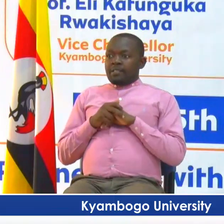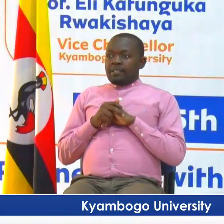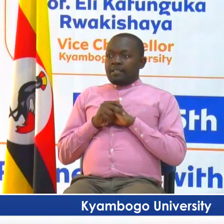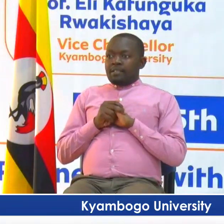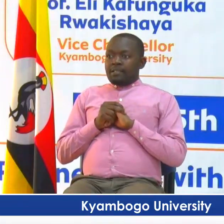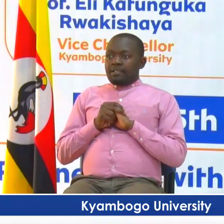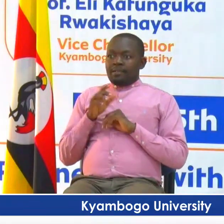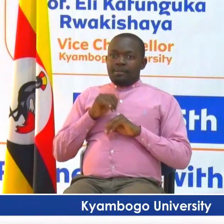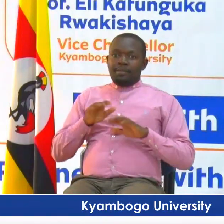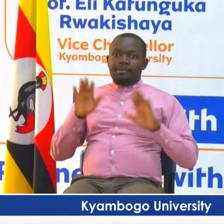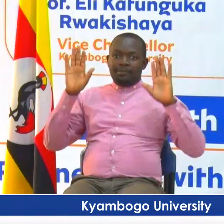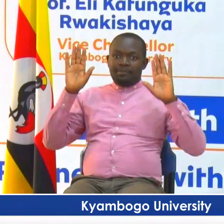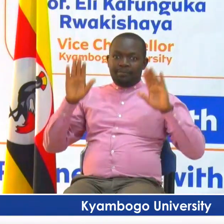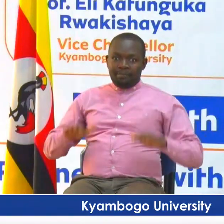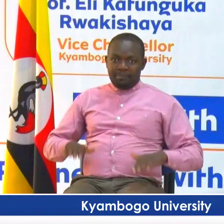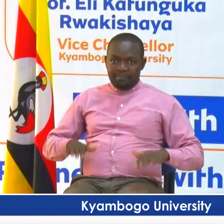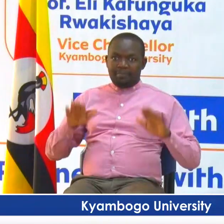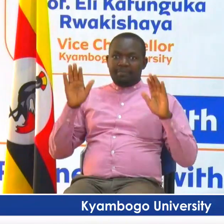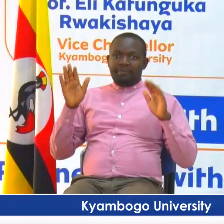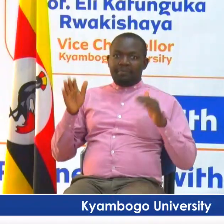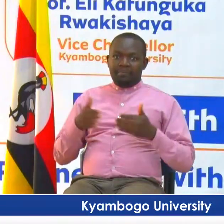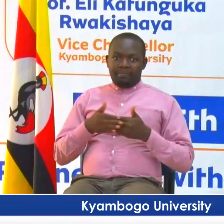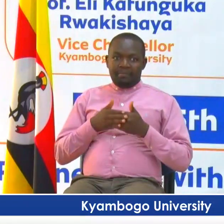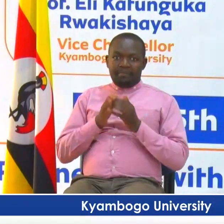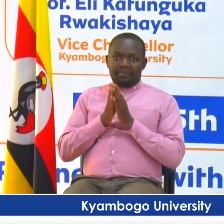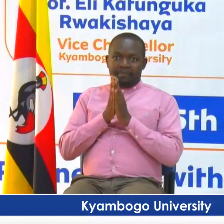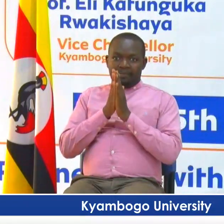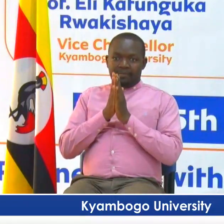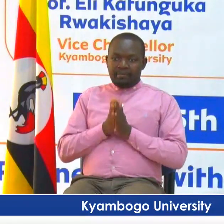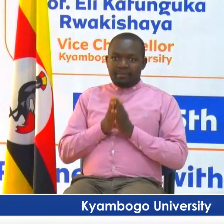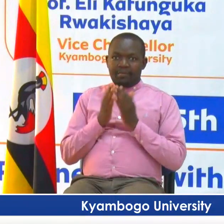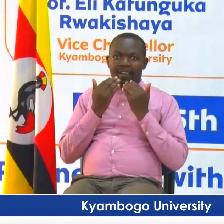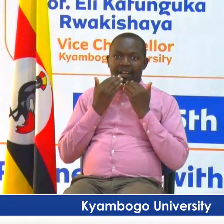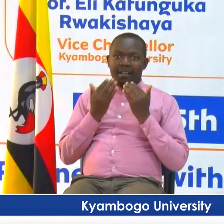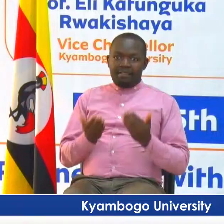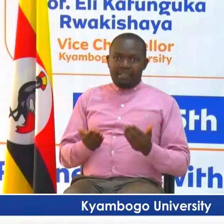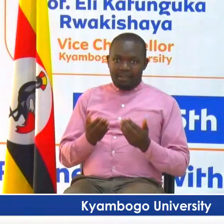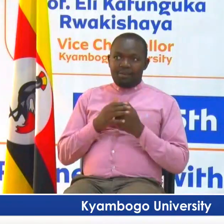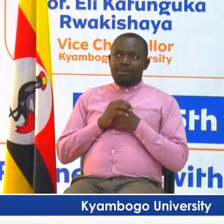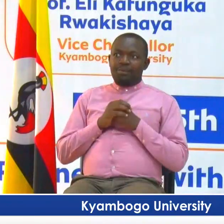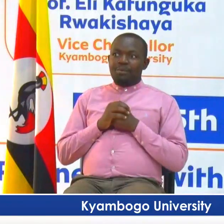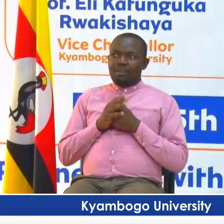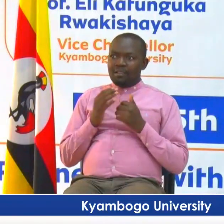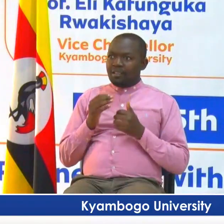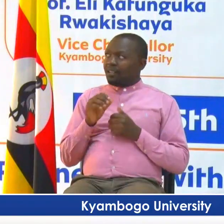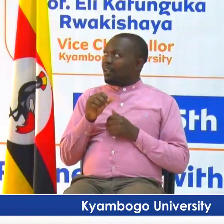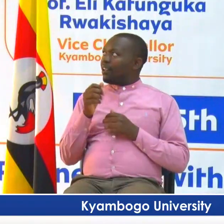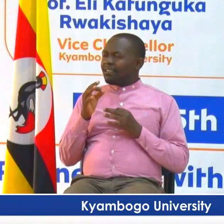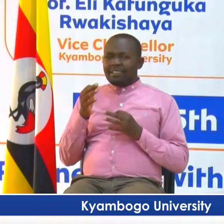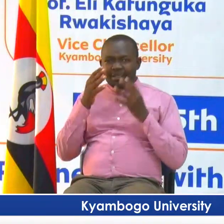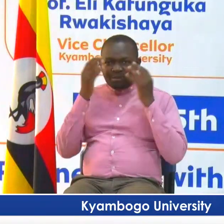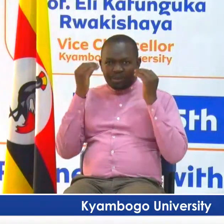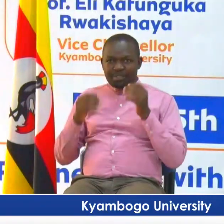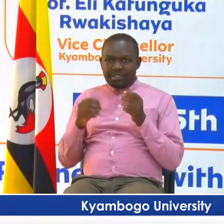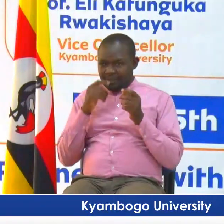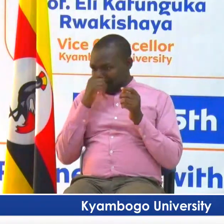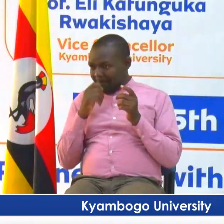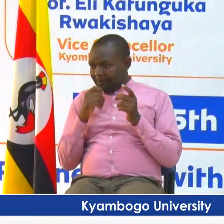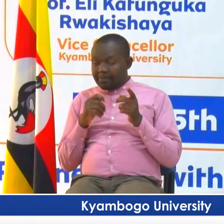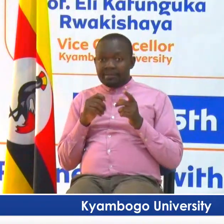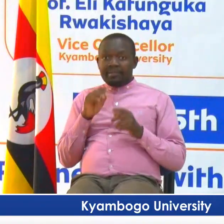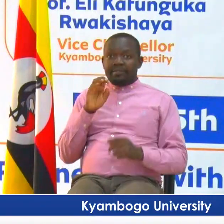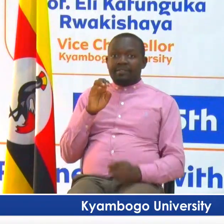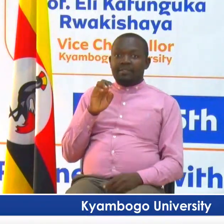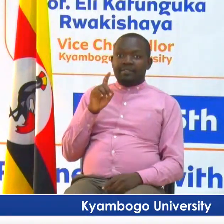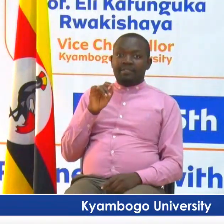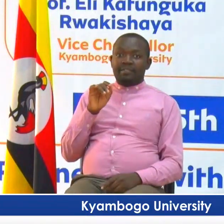let's stop here, close here. Thank you for your time. And maybe something else I had forgotten about that.